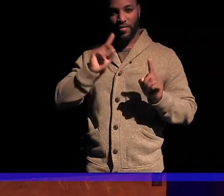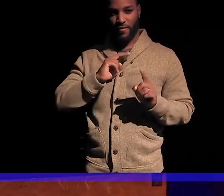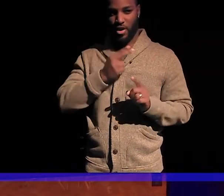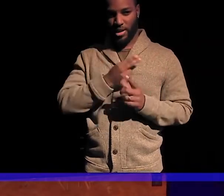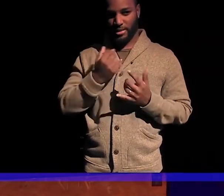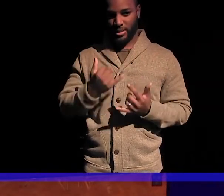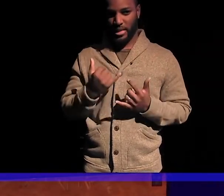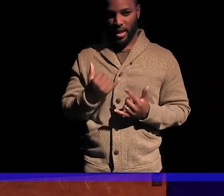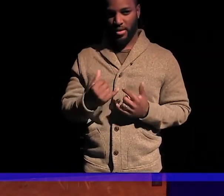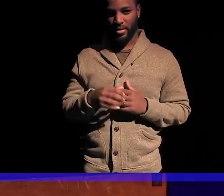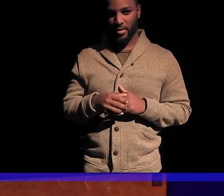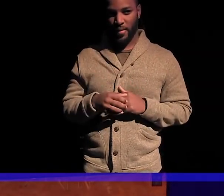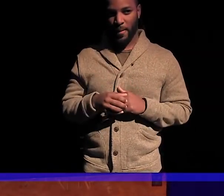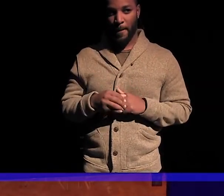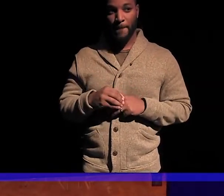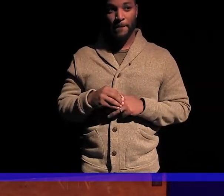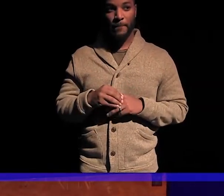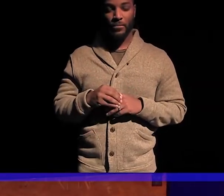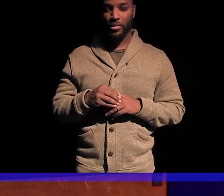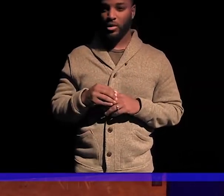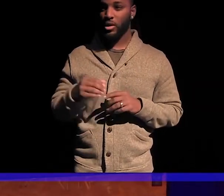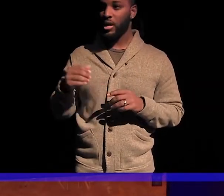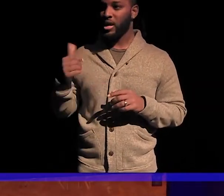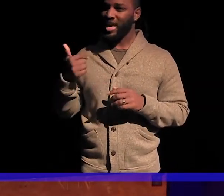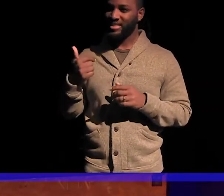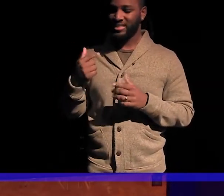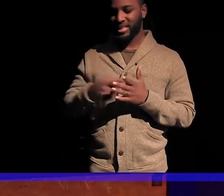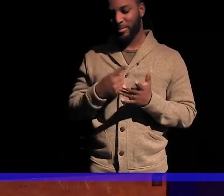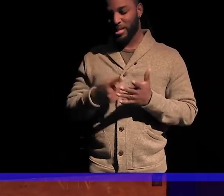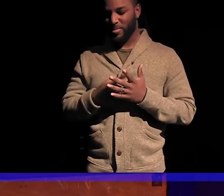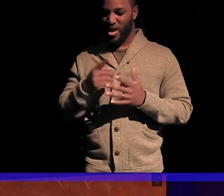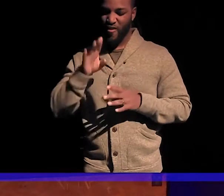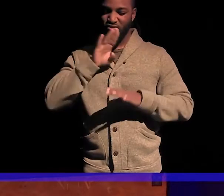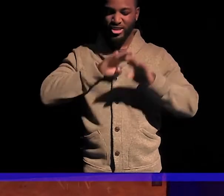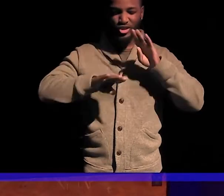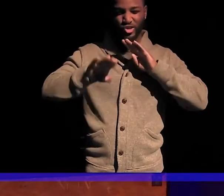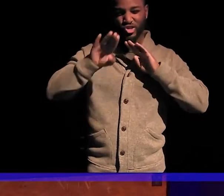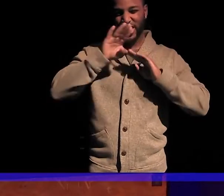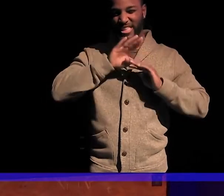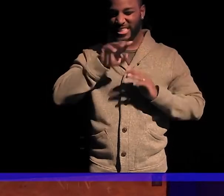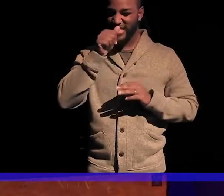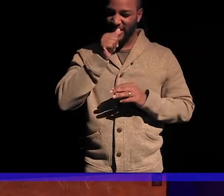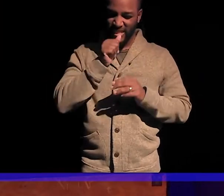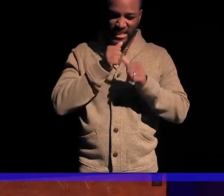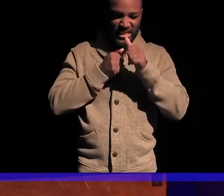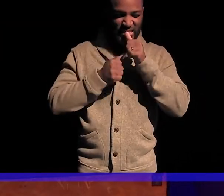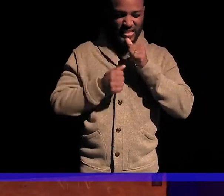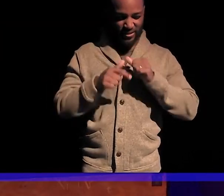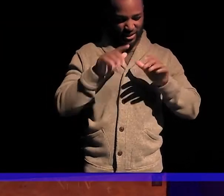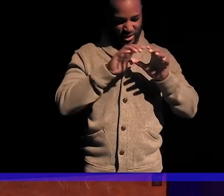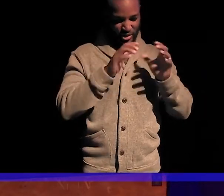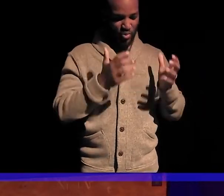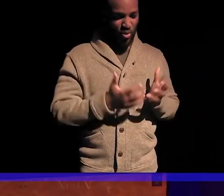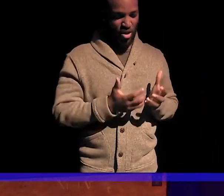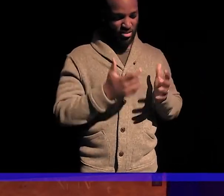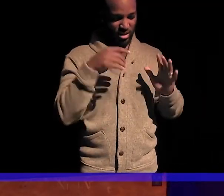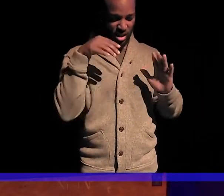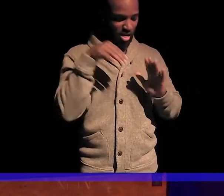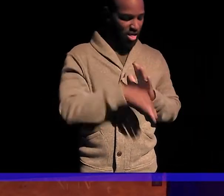today. In our pain, in our frustration, in our suffering, in the brokenness of this world,